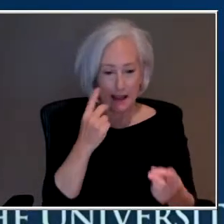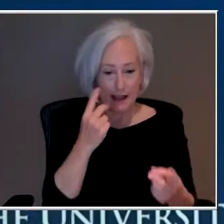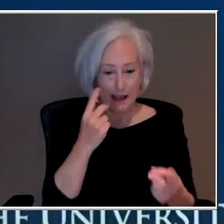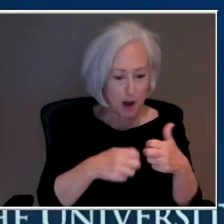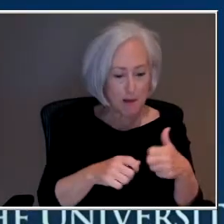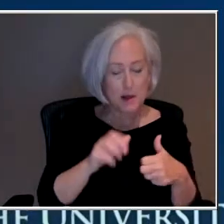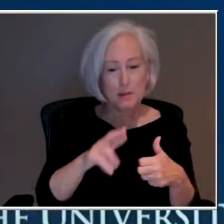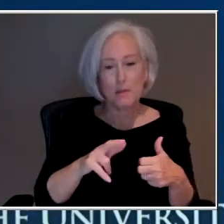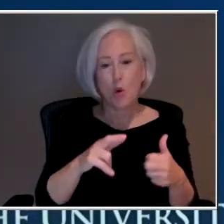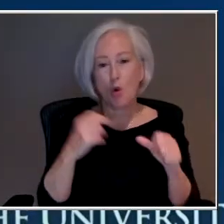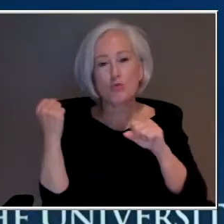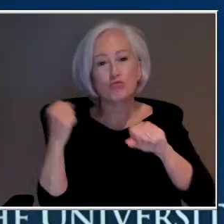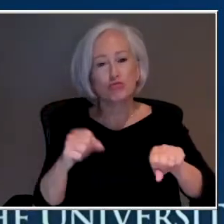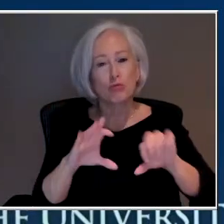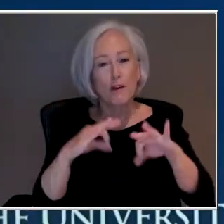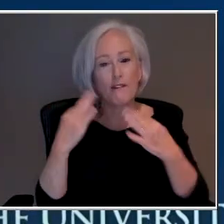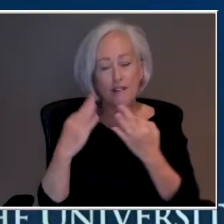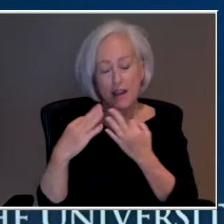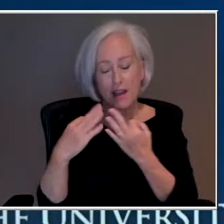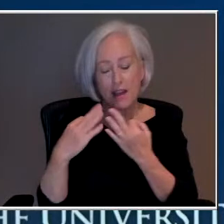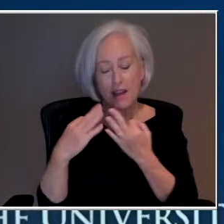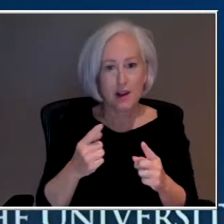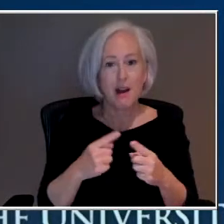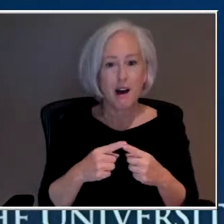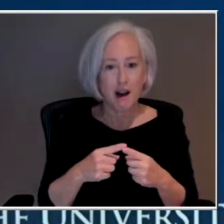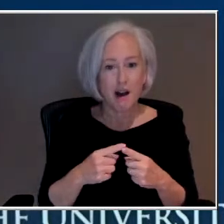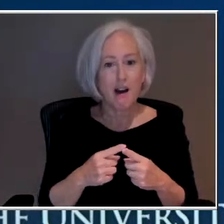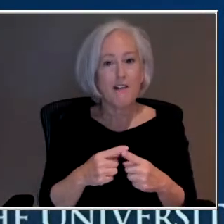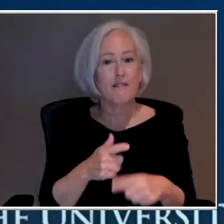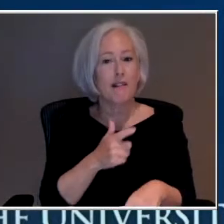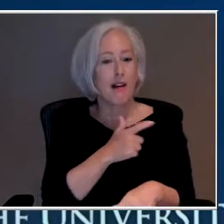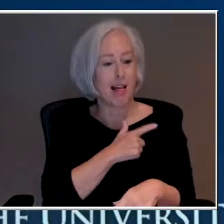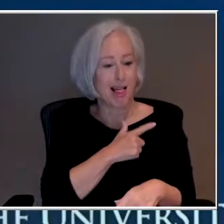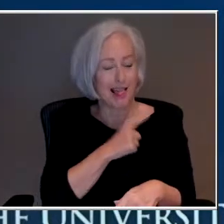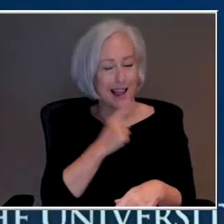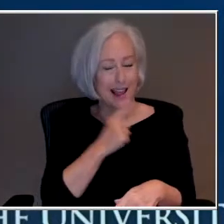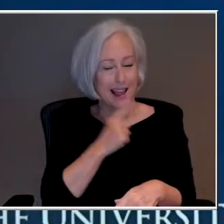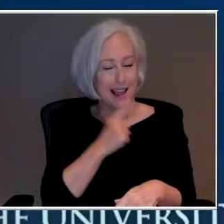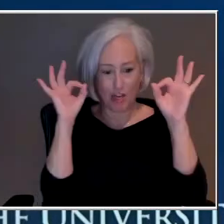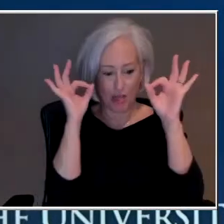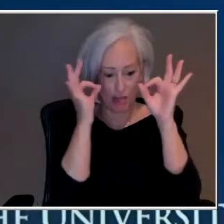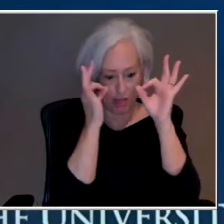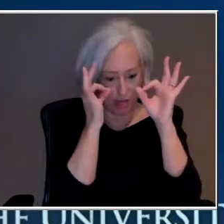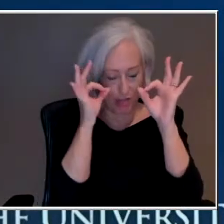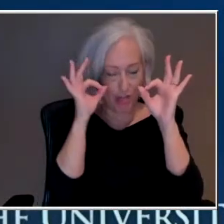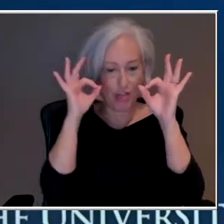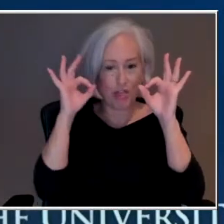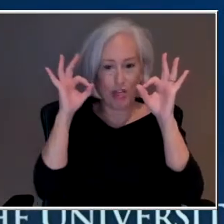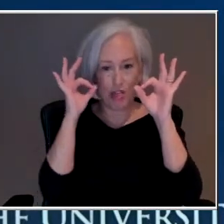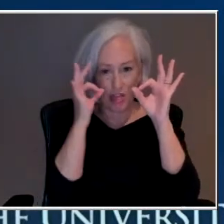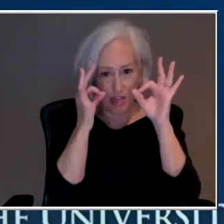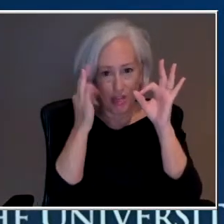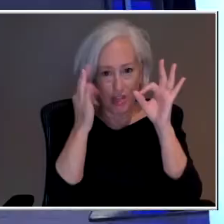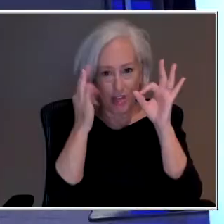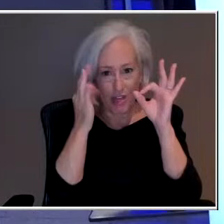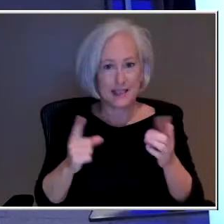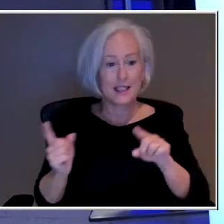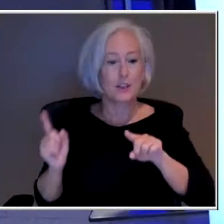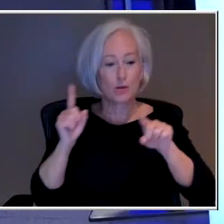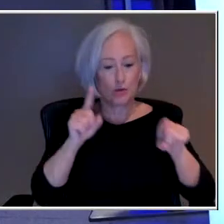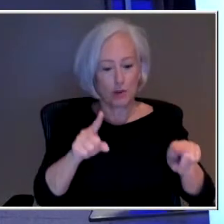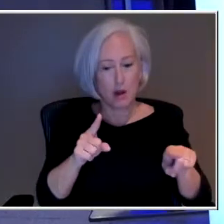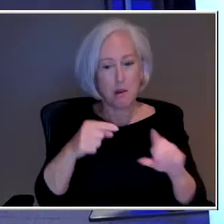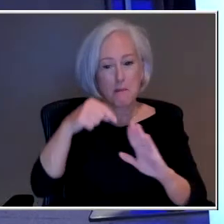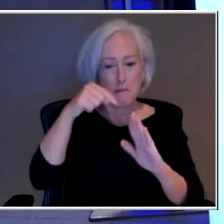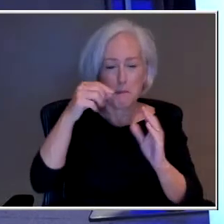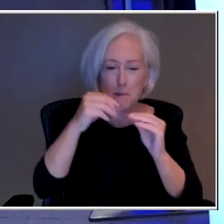early age, those are kids that probably would need to come in and get a better exam beyond just what the pediatrician offers. And when you say if parents